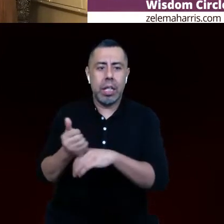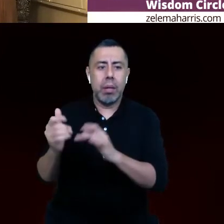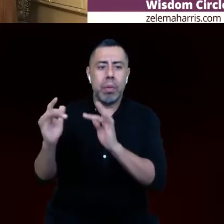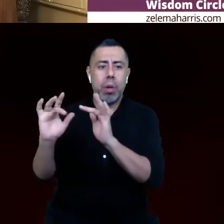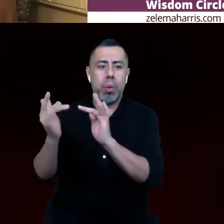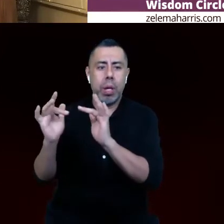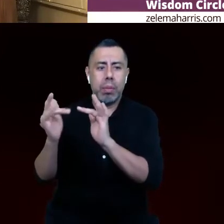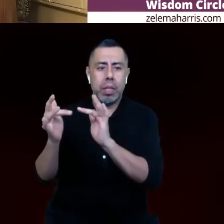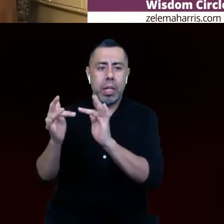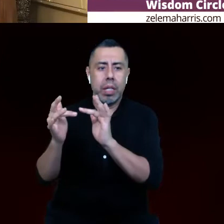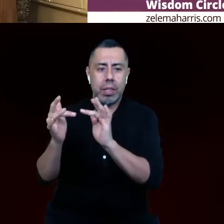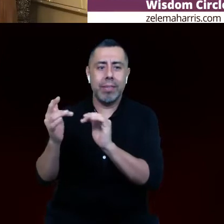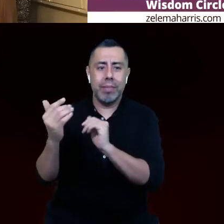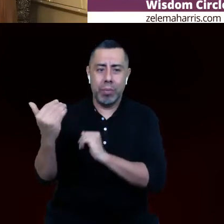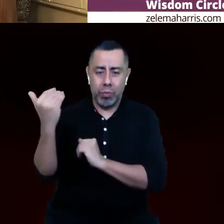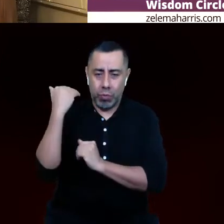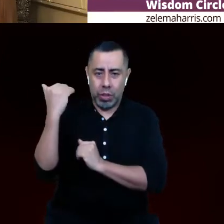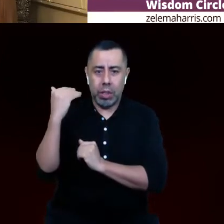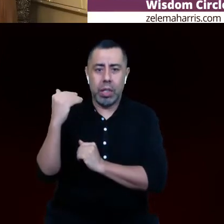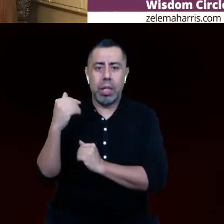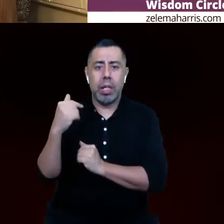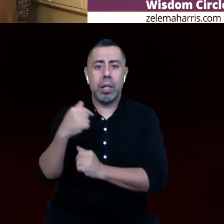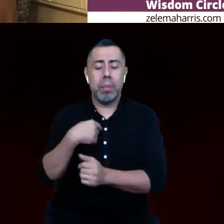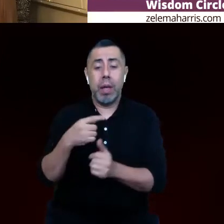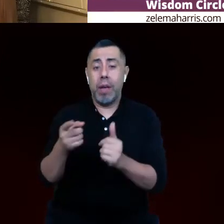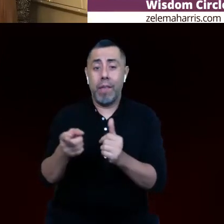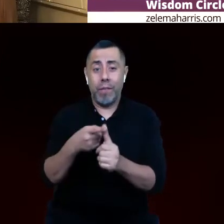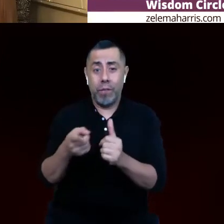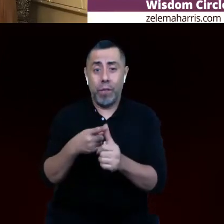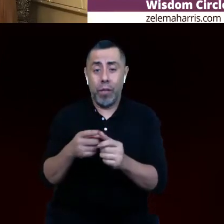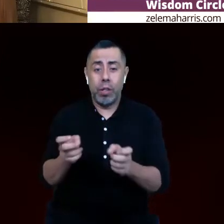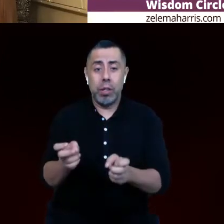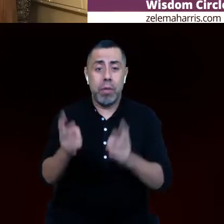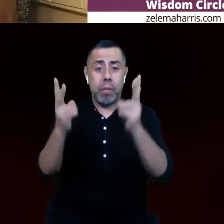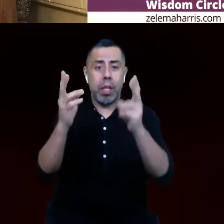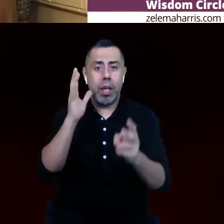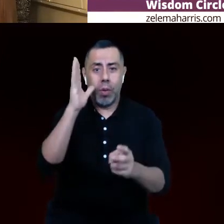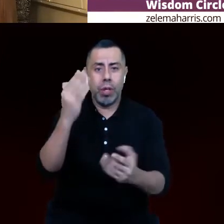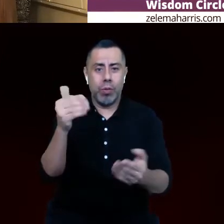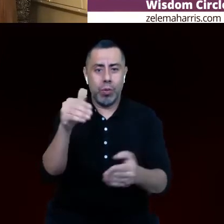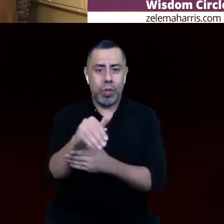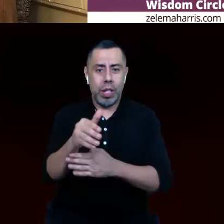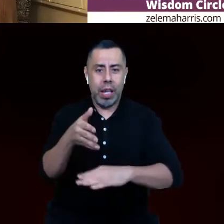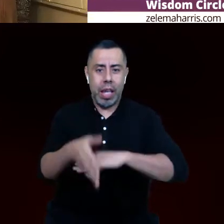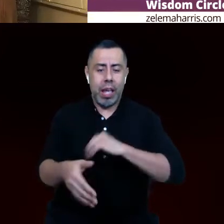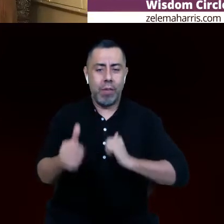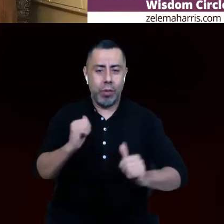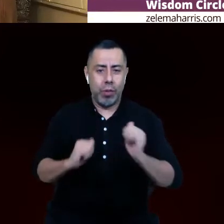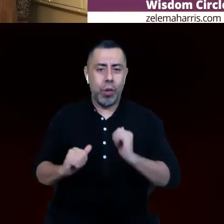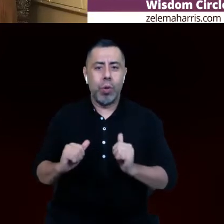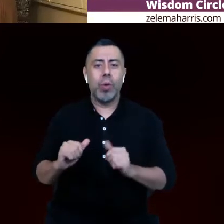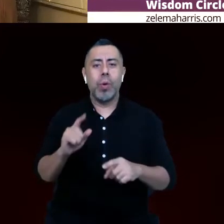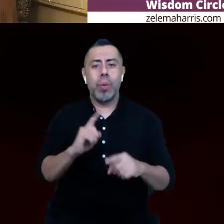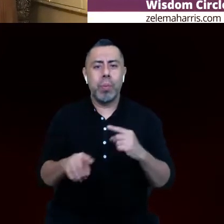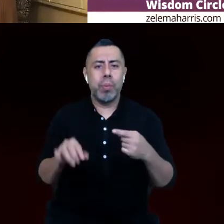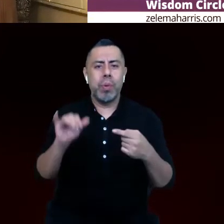recently. And so my first blog will go live tonight after this show. But that's